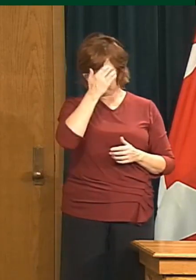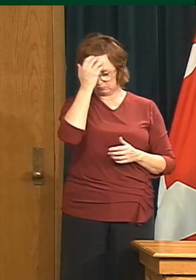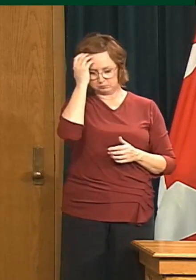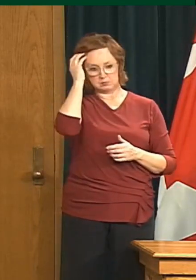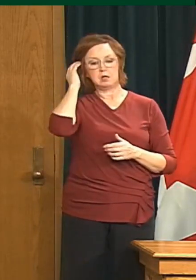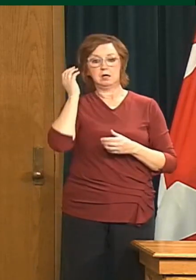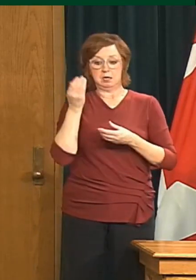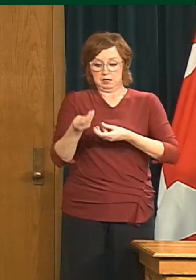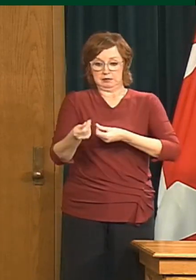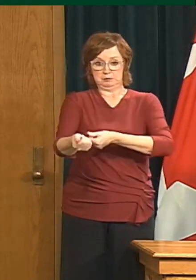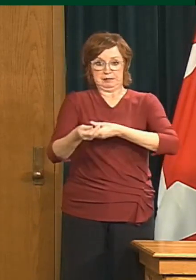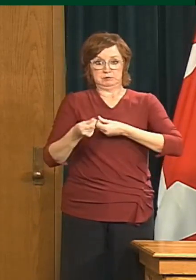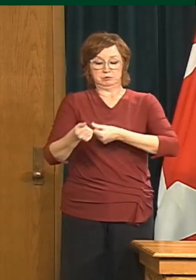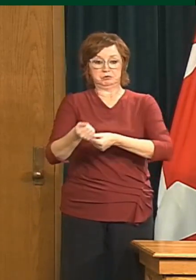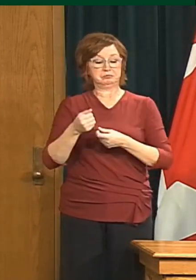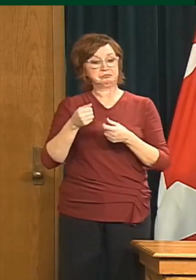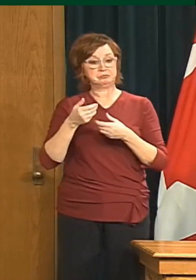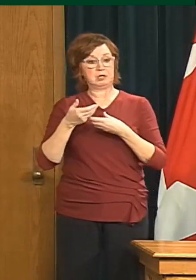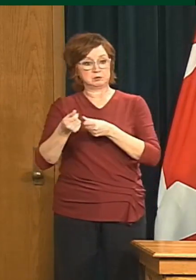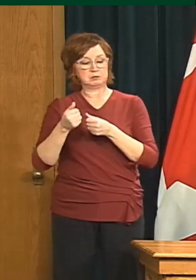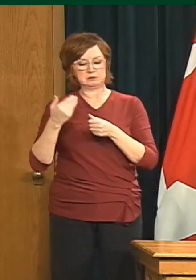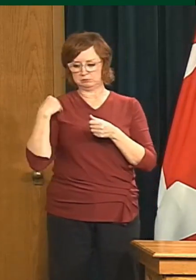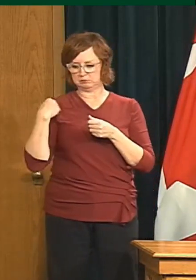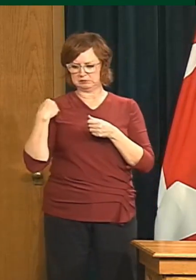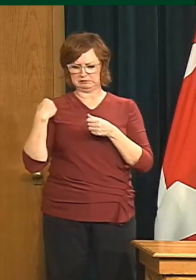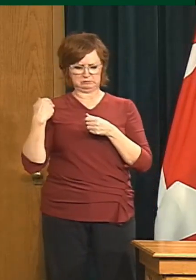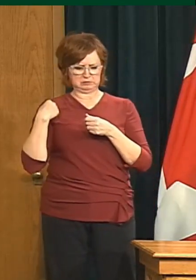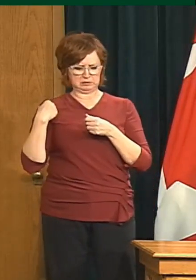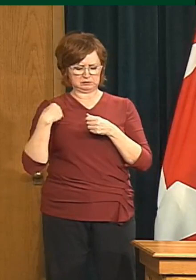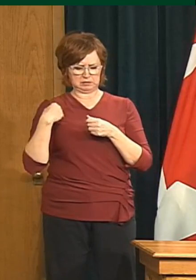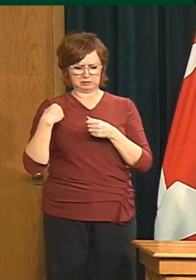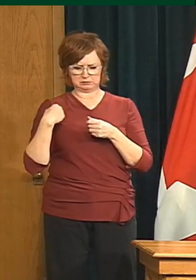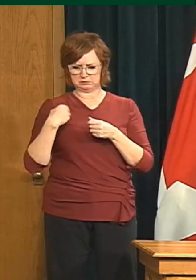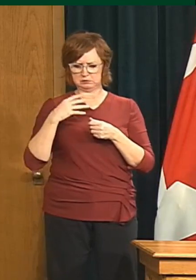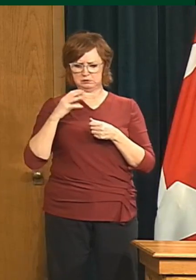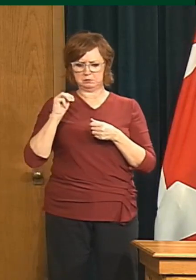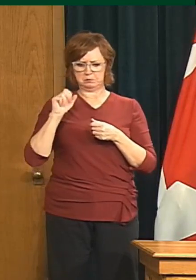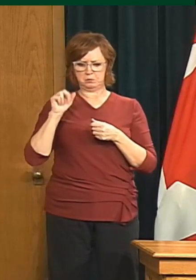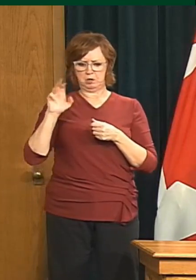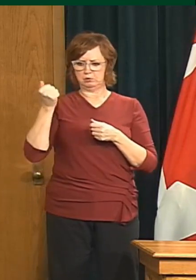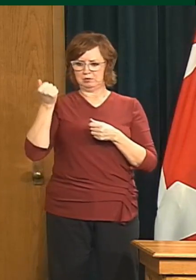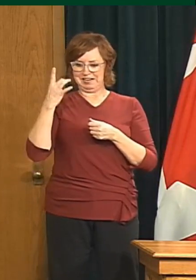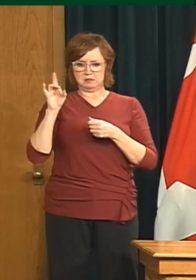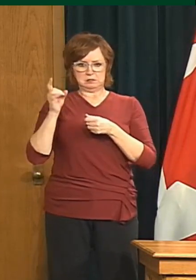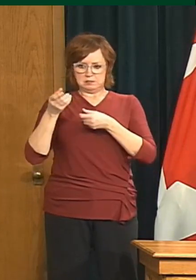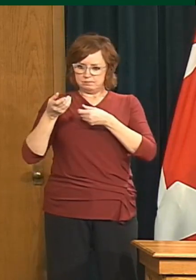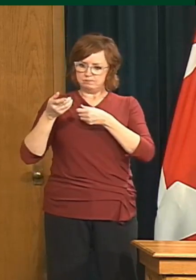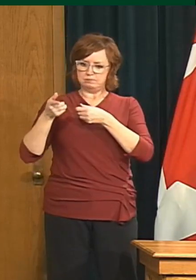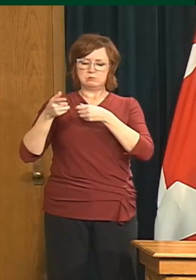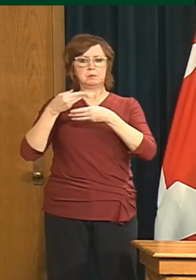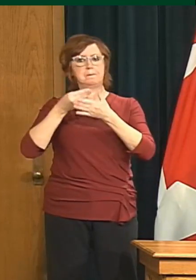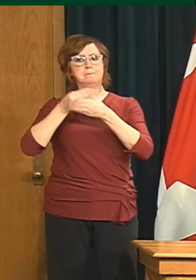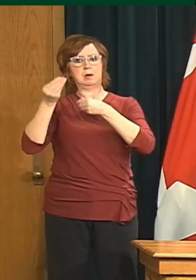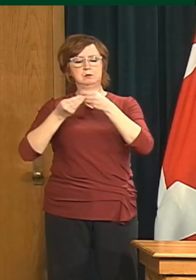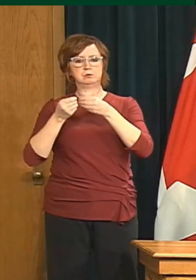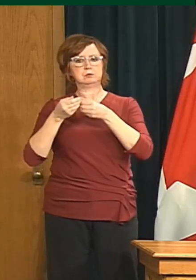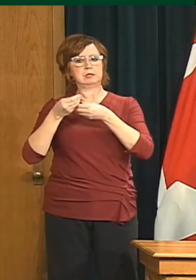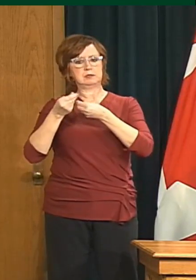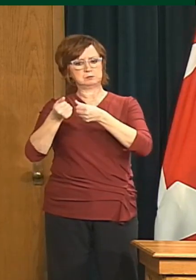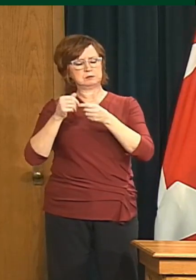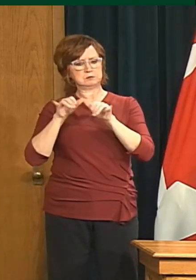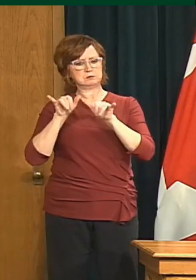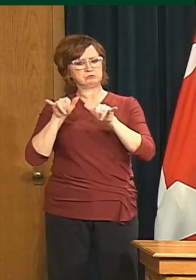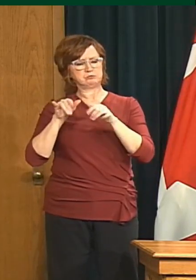expenses that we had tabled in the legislature on the last day that the legislature was open. Our expenses, our investments, if you